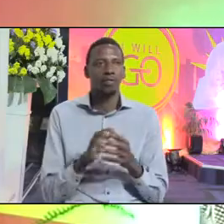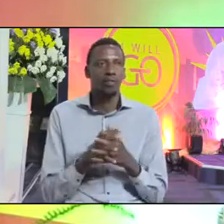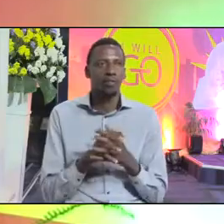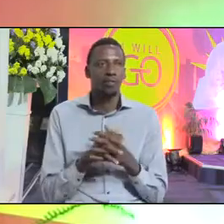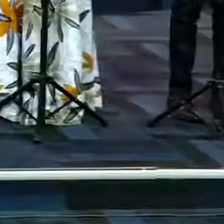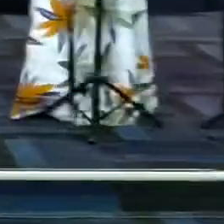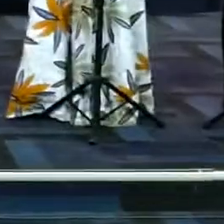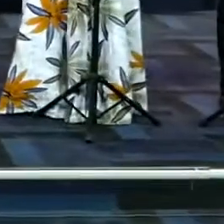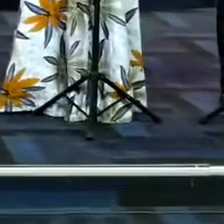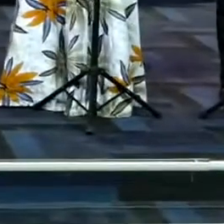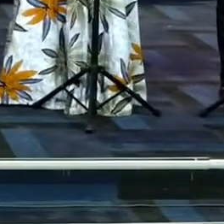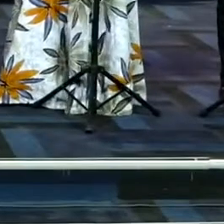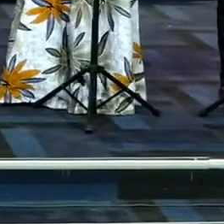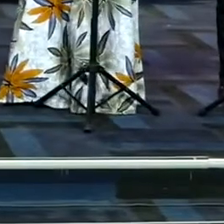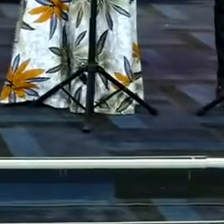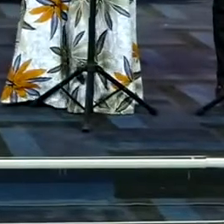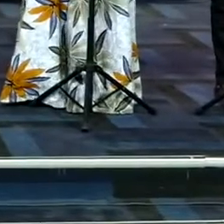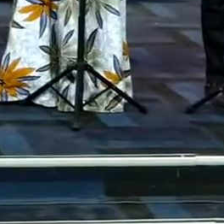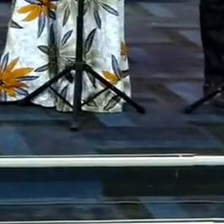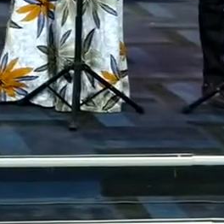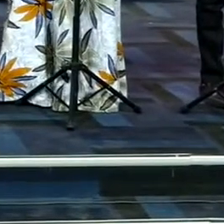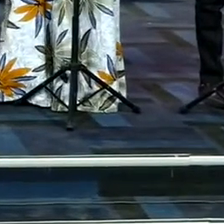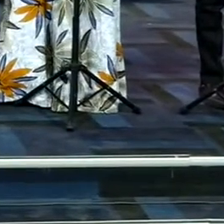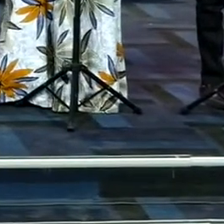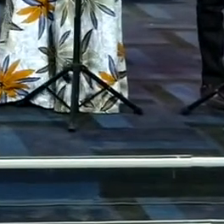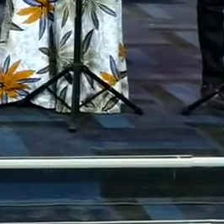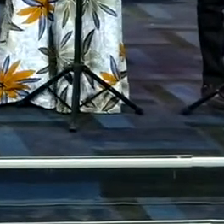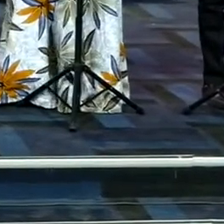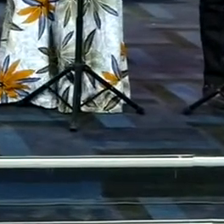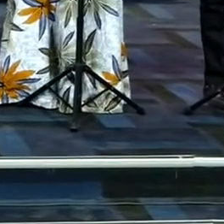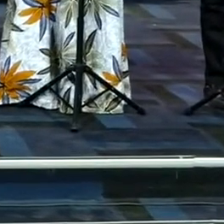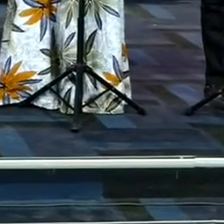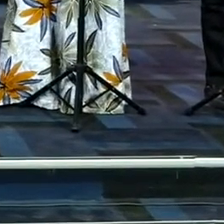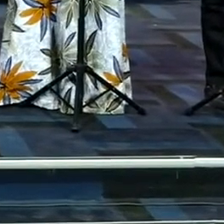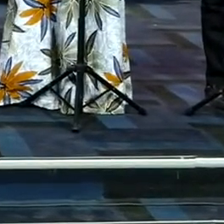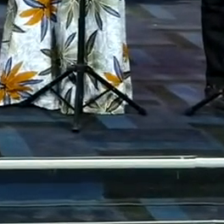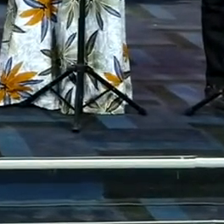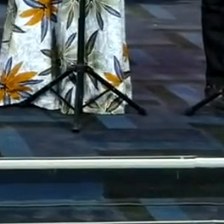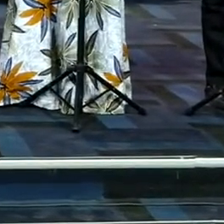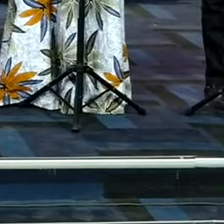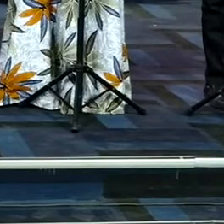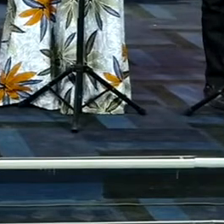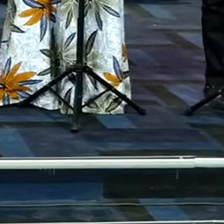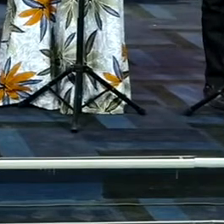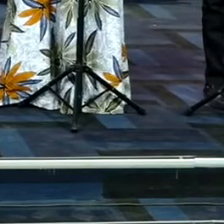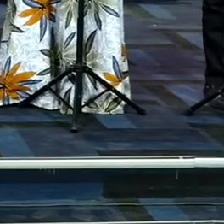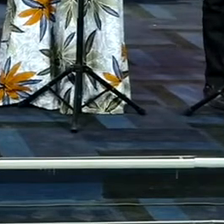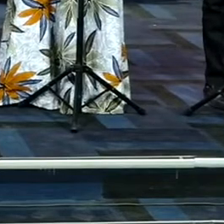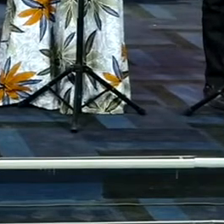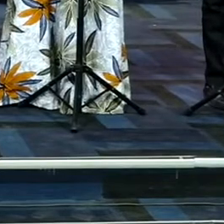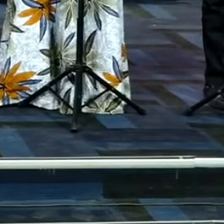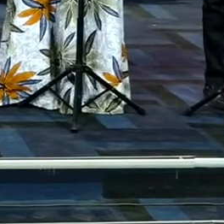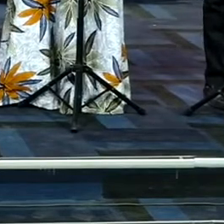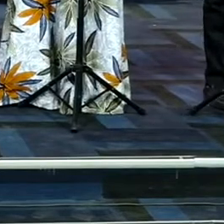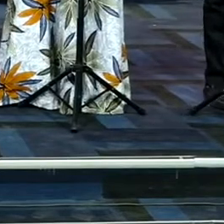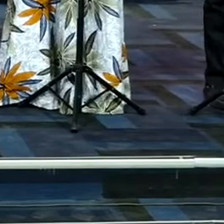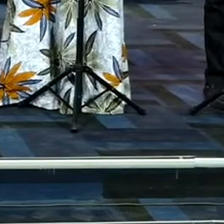There is song 551. 551, "Jesus Savior, Pilot Me."